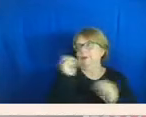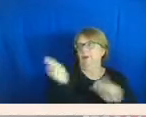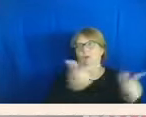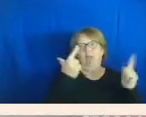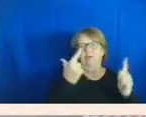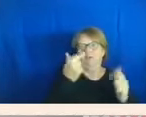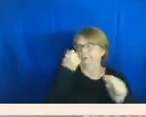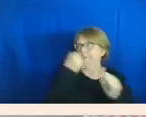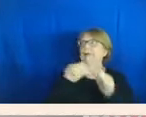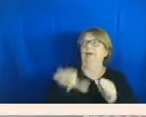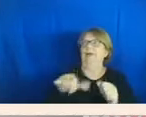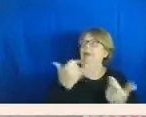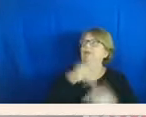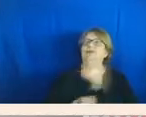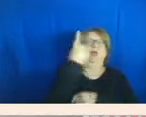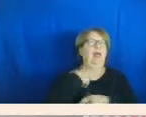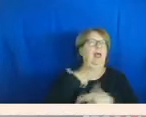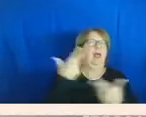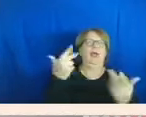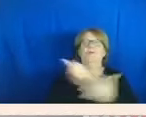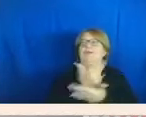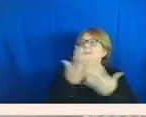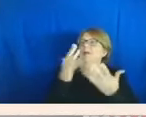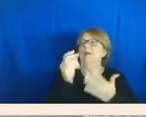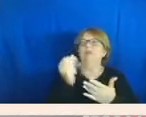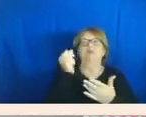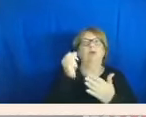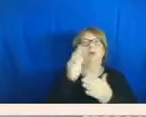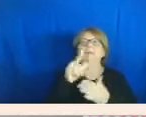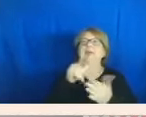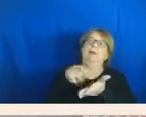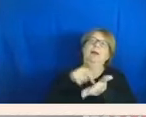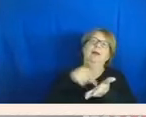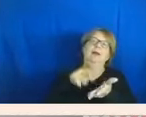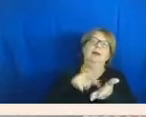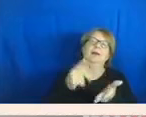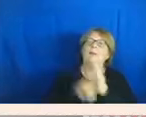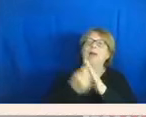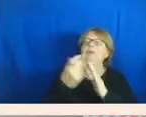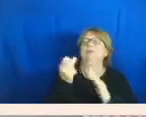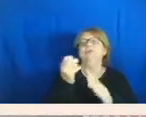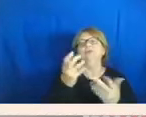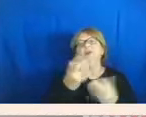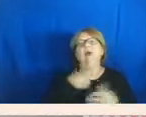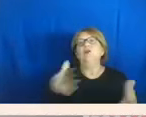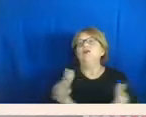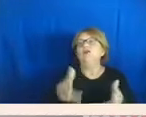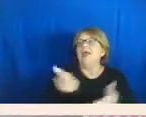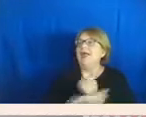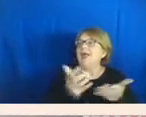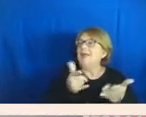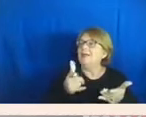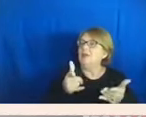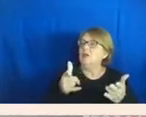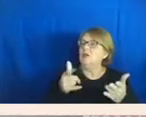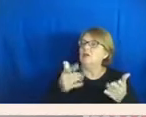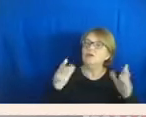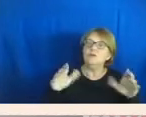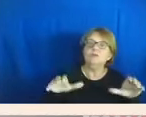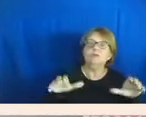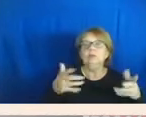days. We've got everything on auto bill pay. So I encourage you to have anything that you've done so you're ready to answer those questions. That can